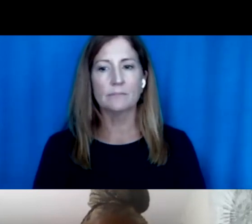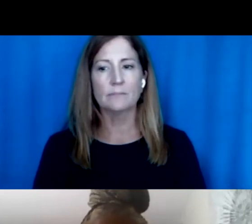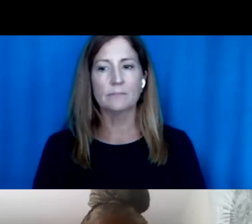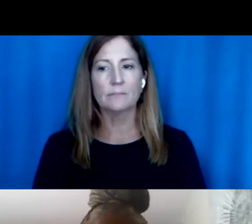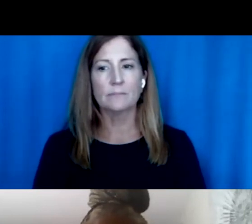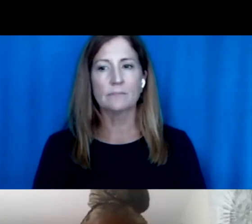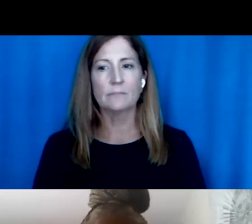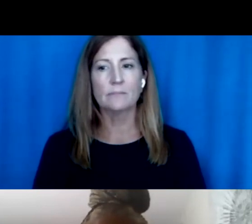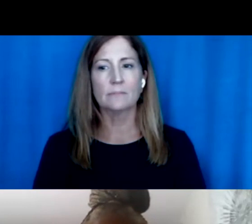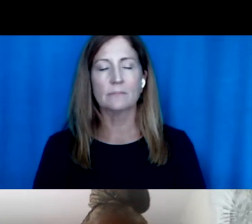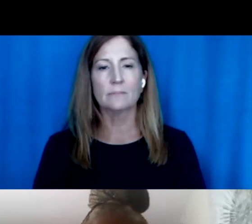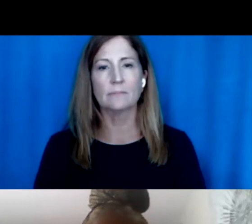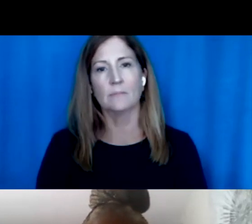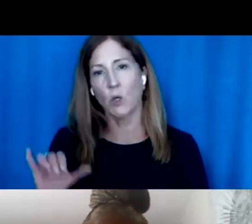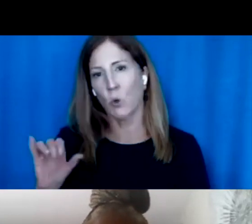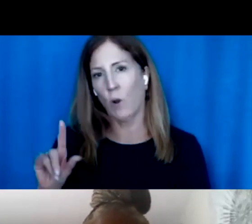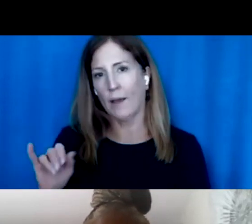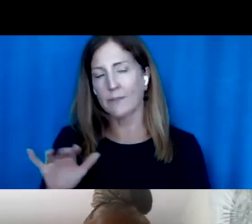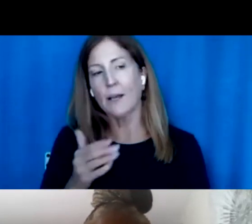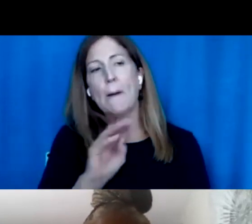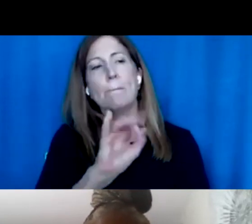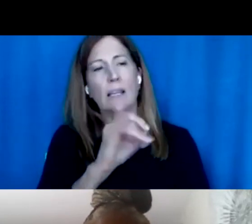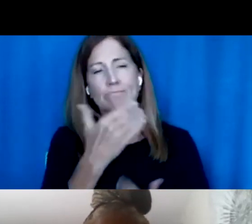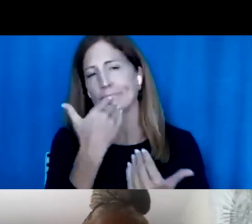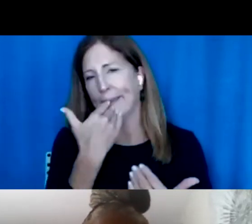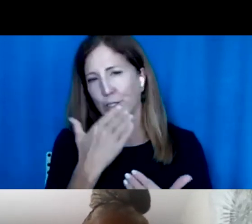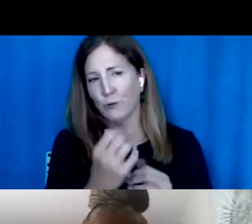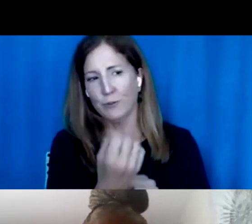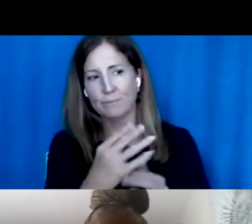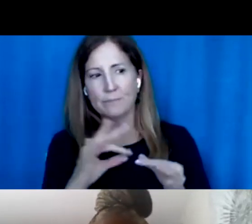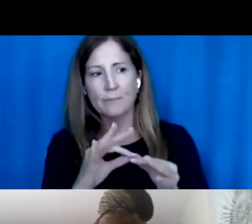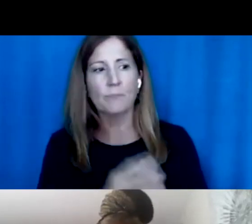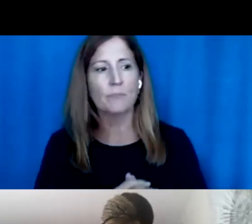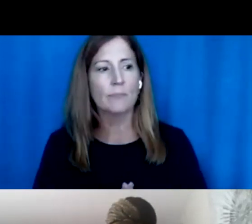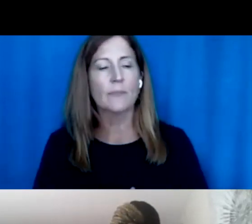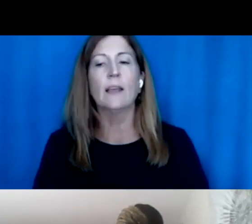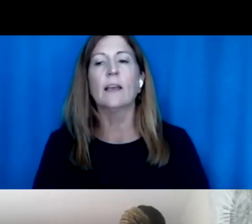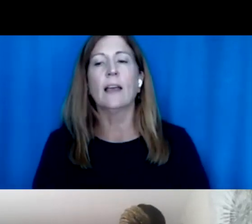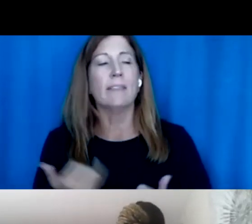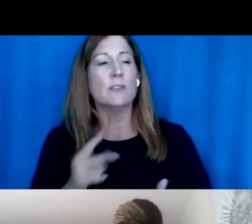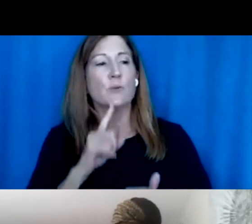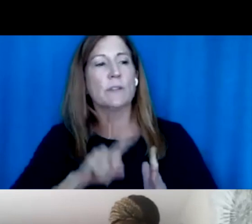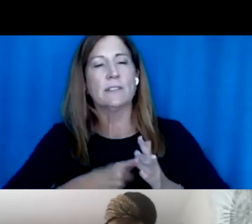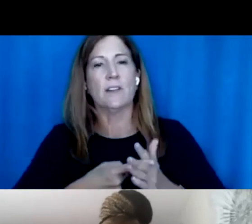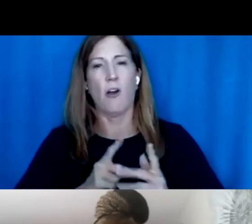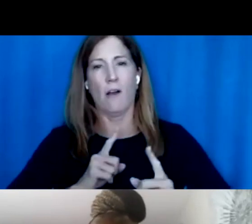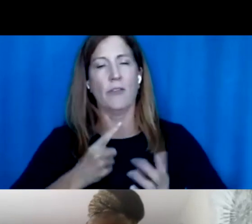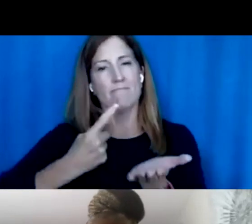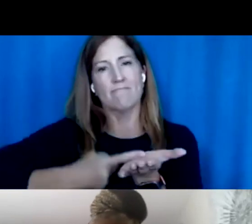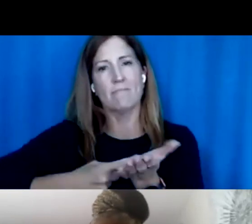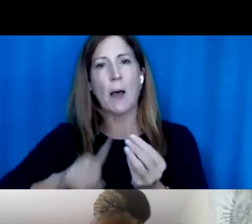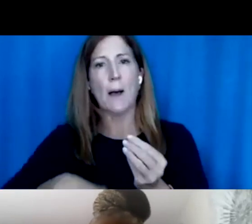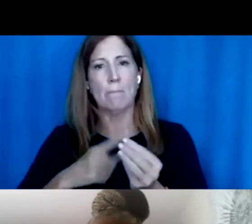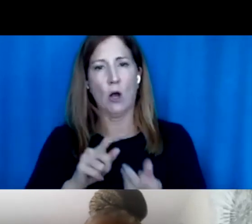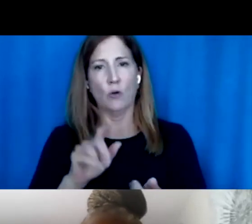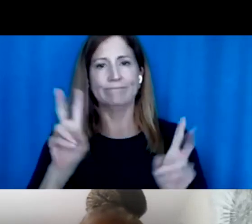Thank you again, Melinda. So, and this really starts the conversation when we talk about change. You know,